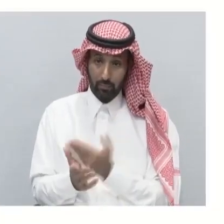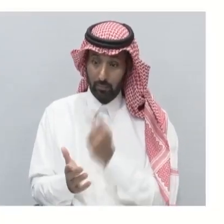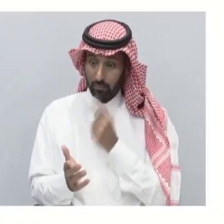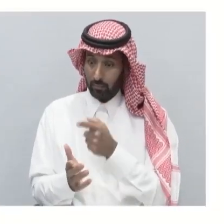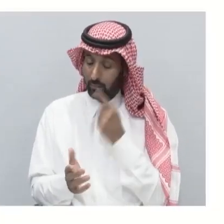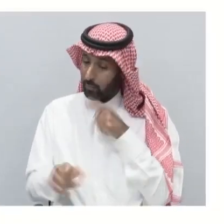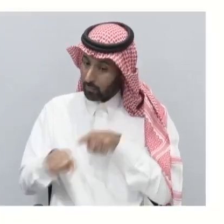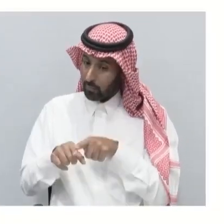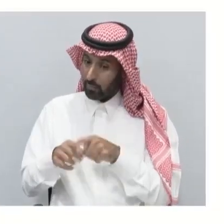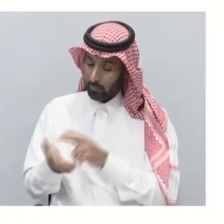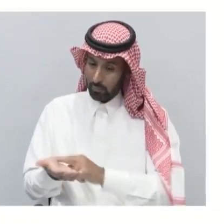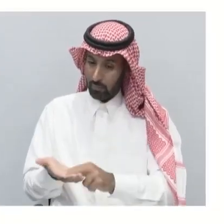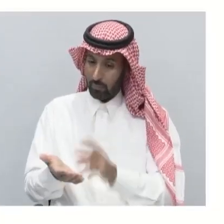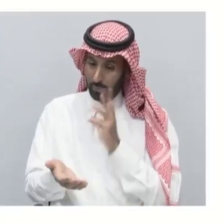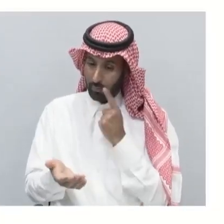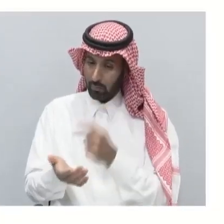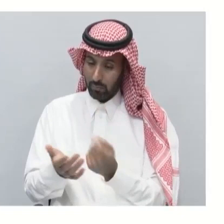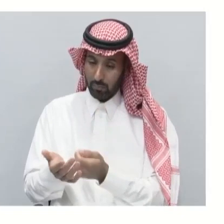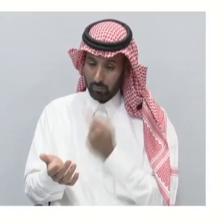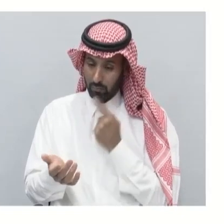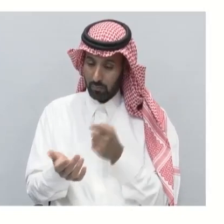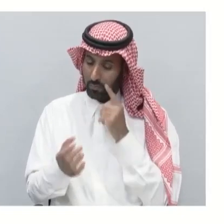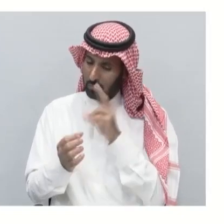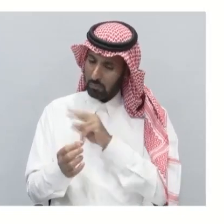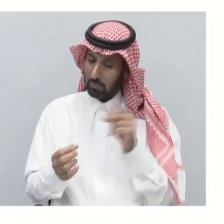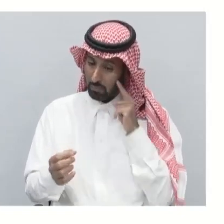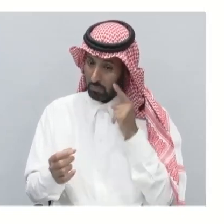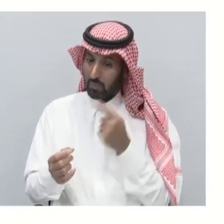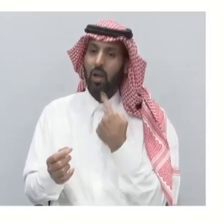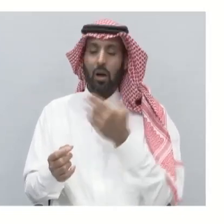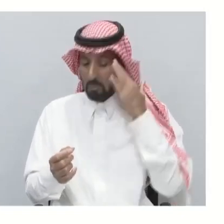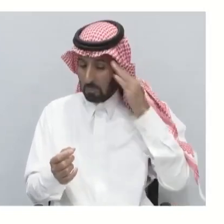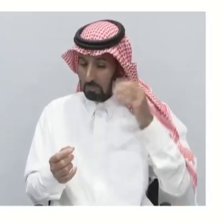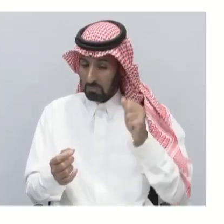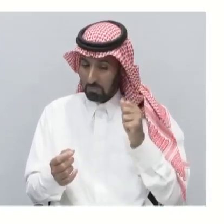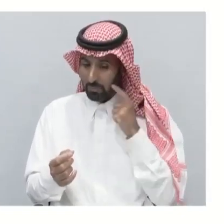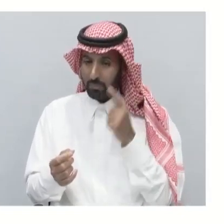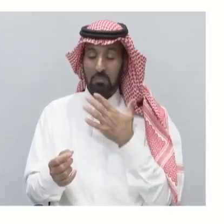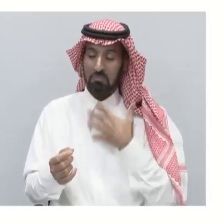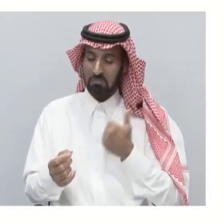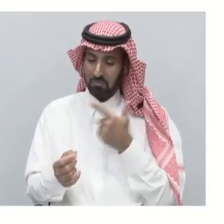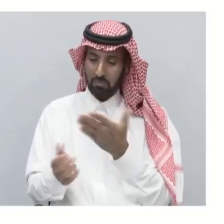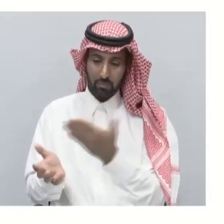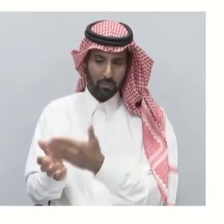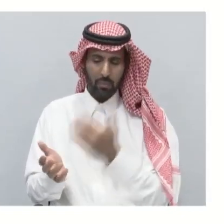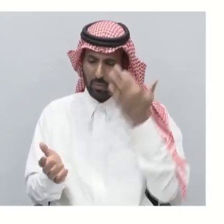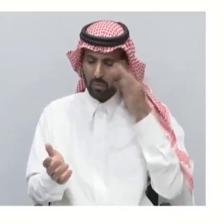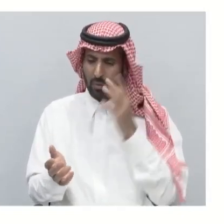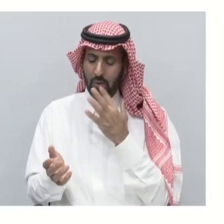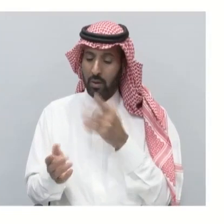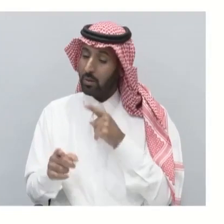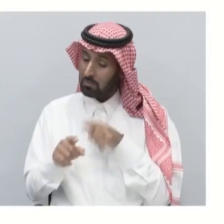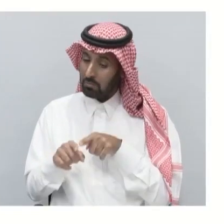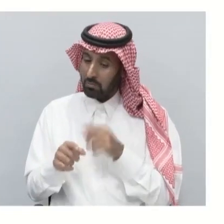is to a friend, your greeting is going to be like, you can say hi, You can say hello. You can say